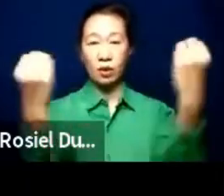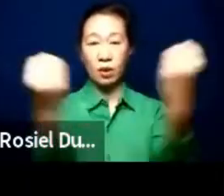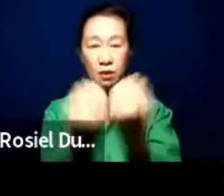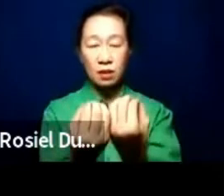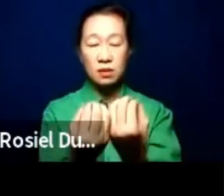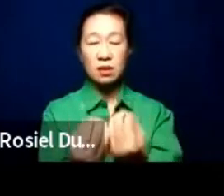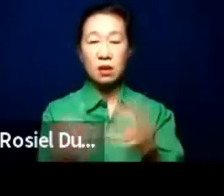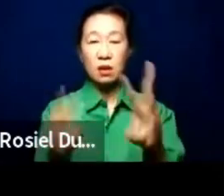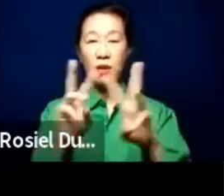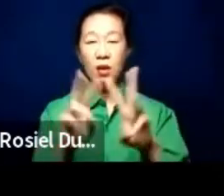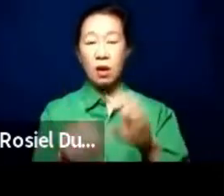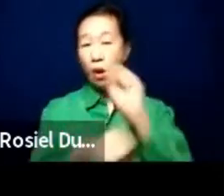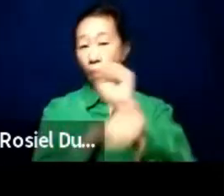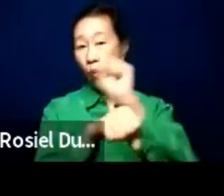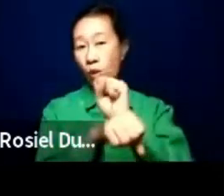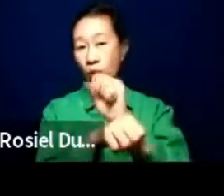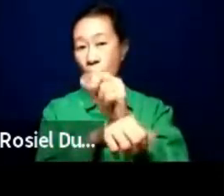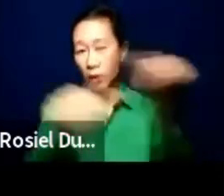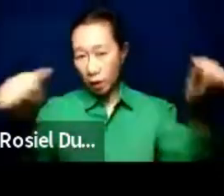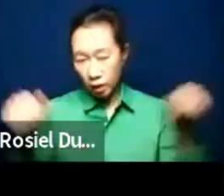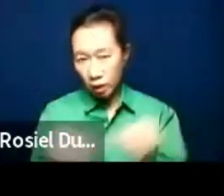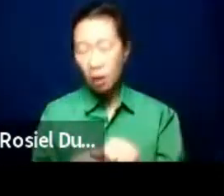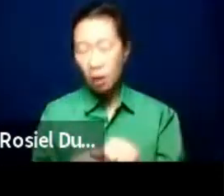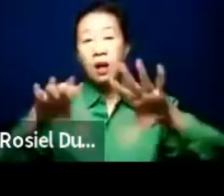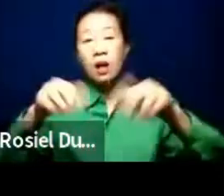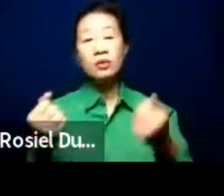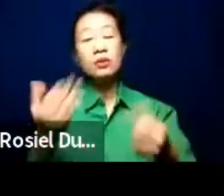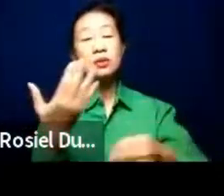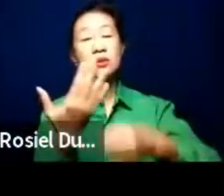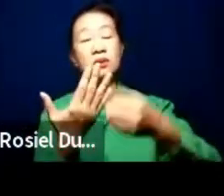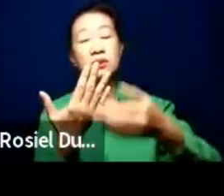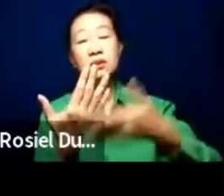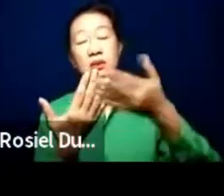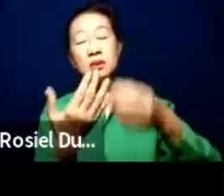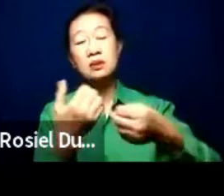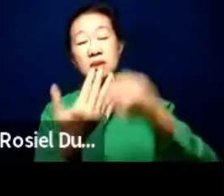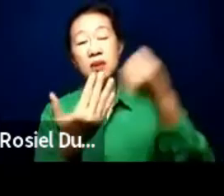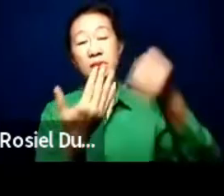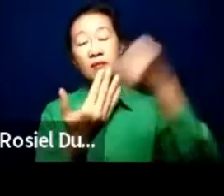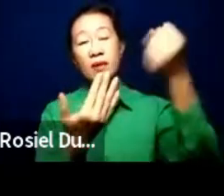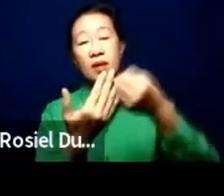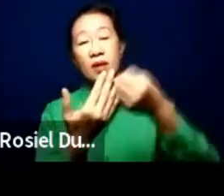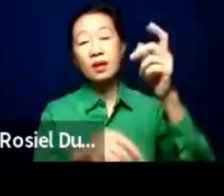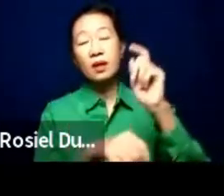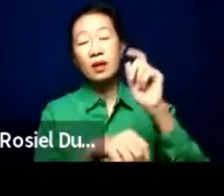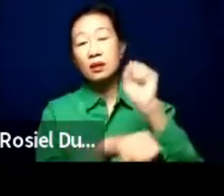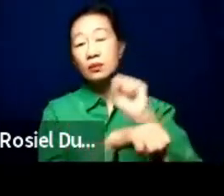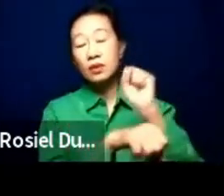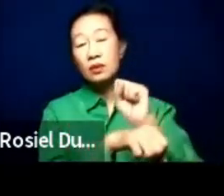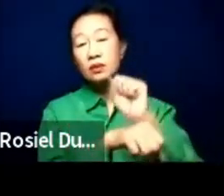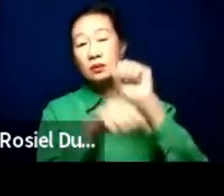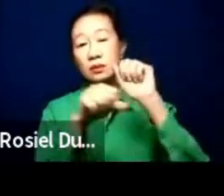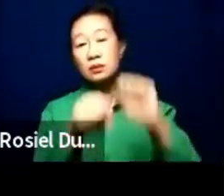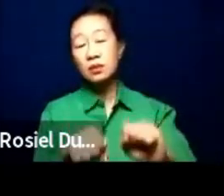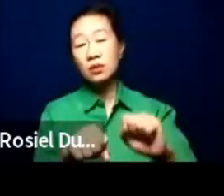work areas, no, and how they simplify the task so that the students and the employees can do the work on